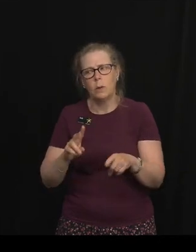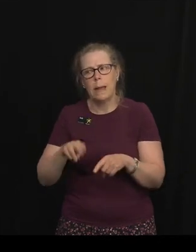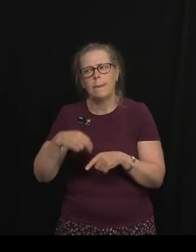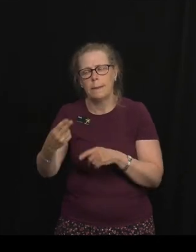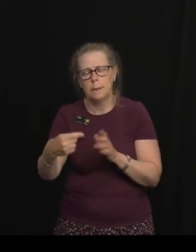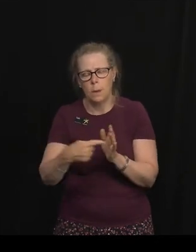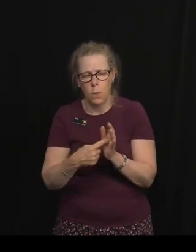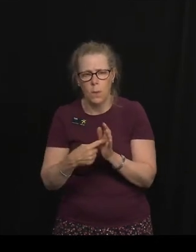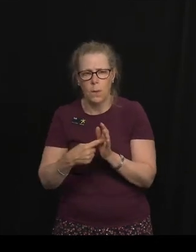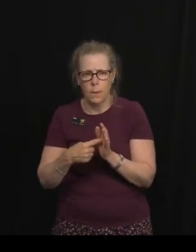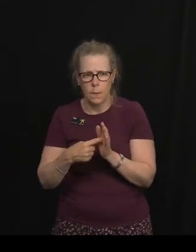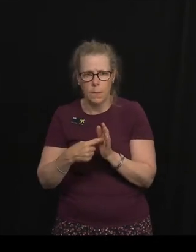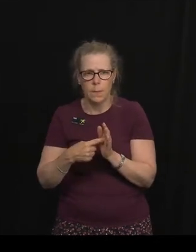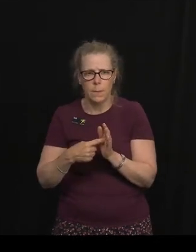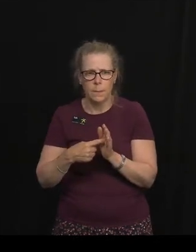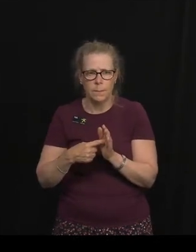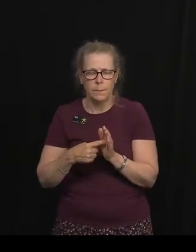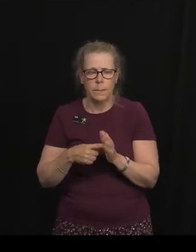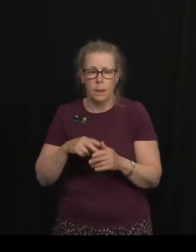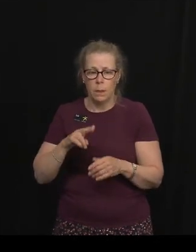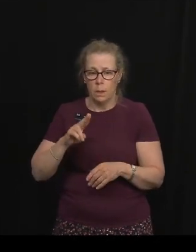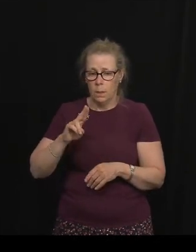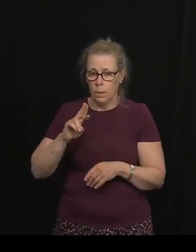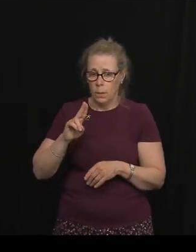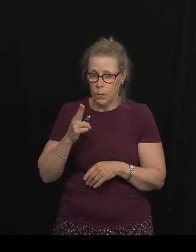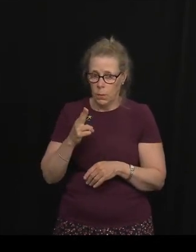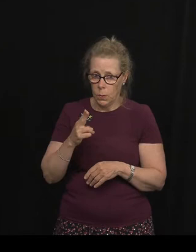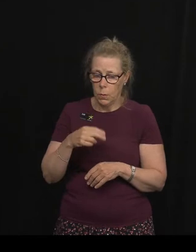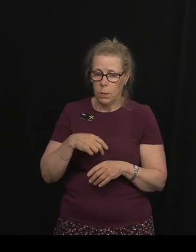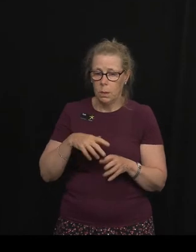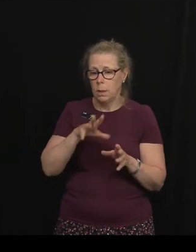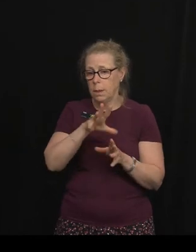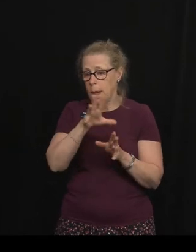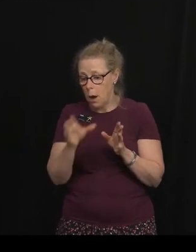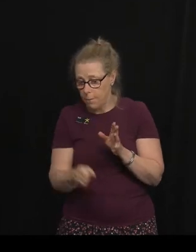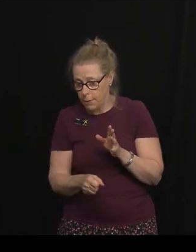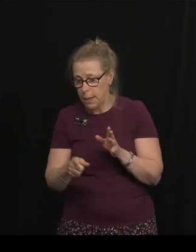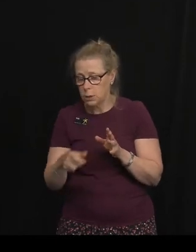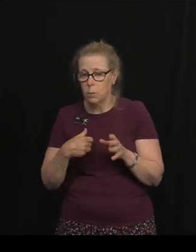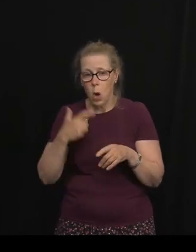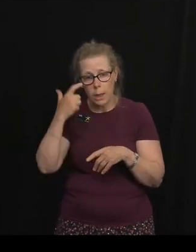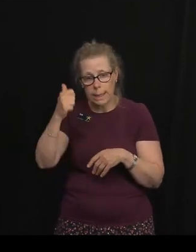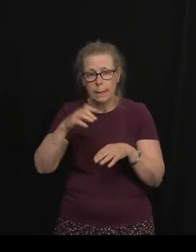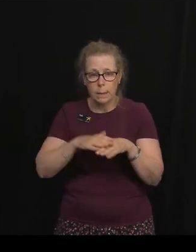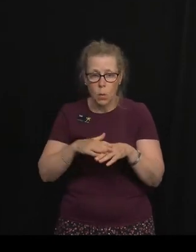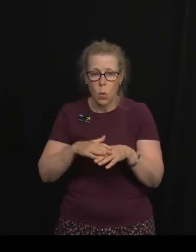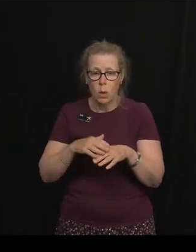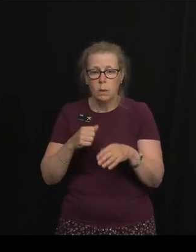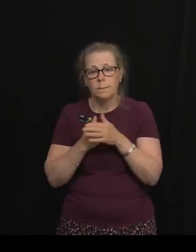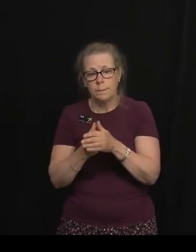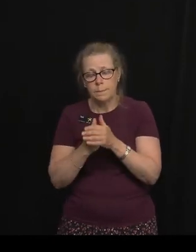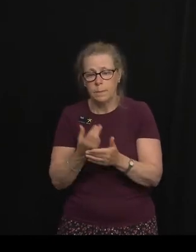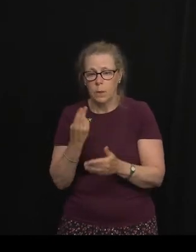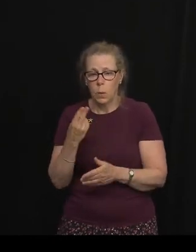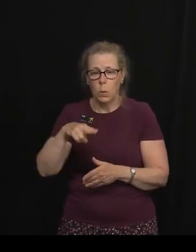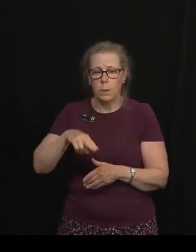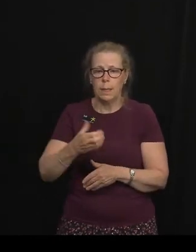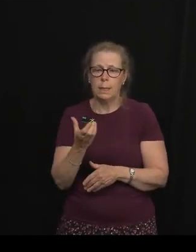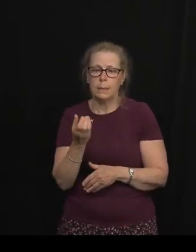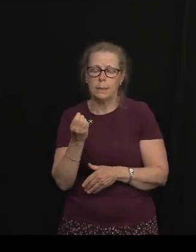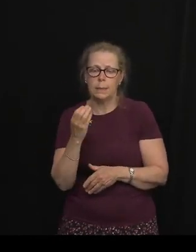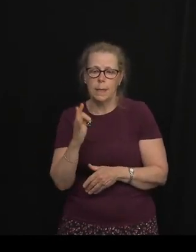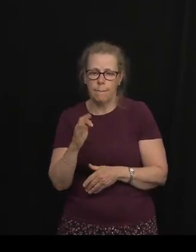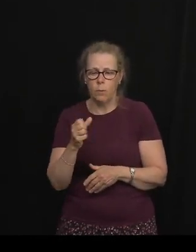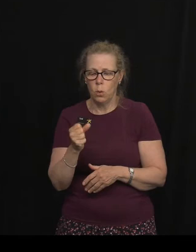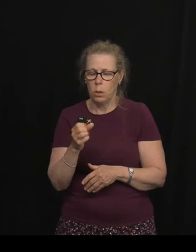because now those who have been, for example, Africa, who have been relying on support from UNICEF and Gavi